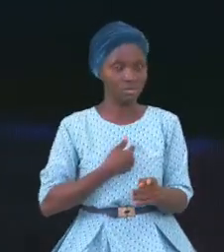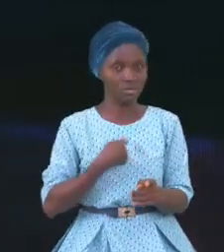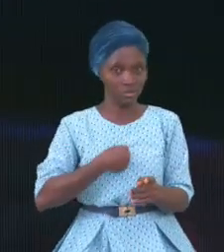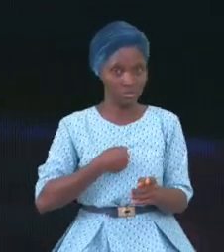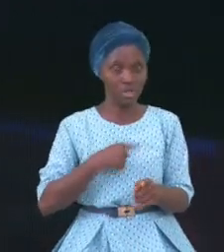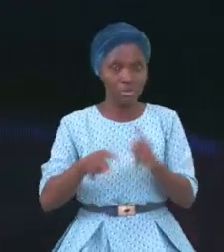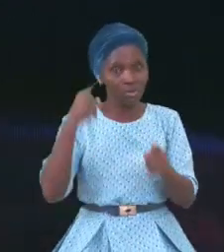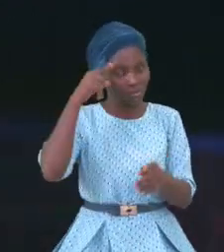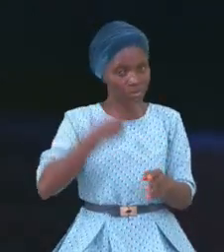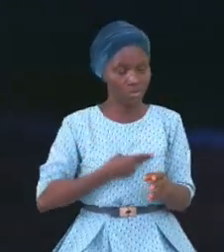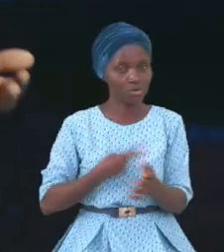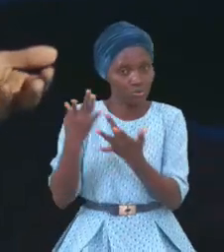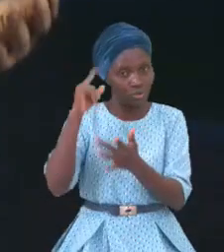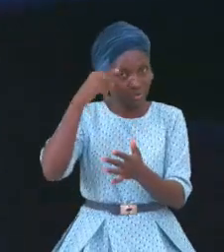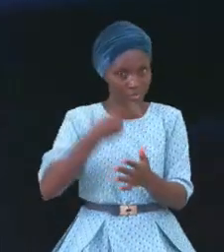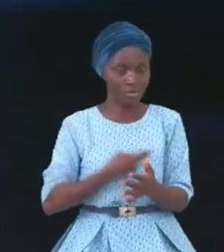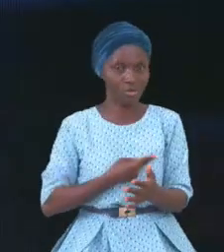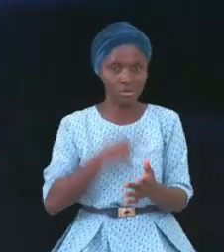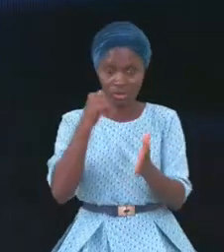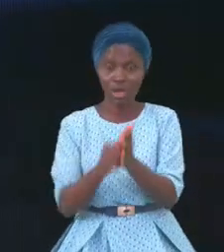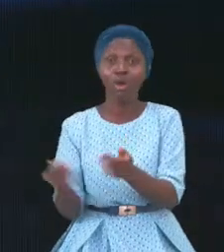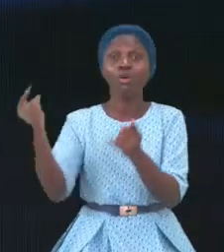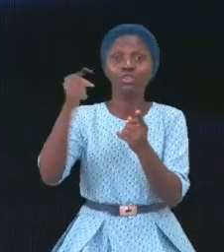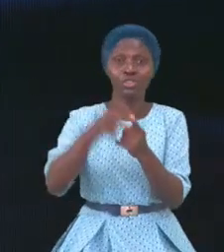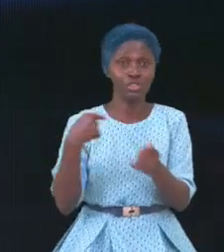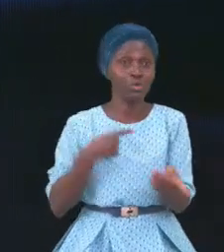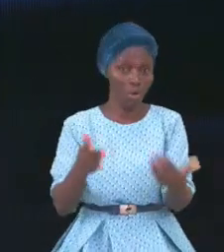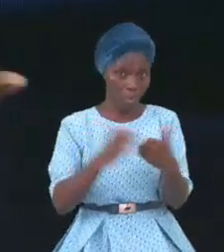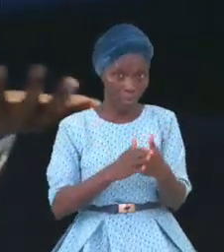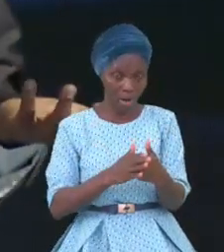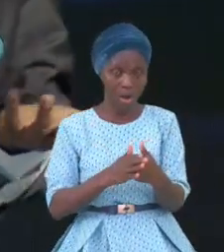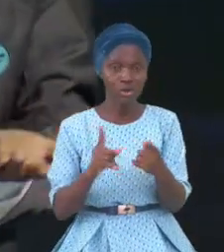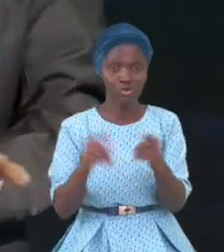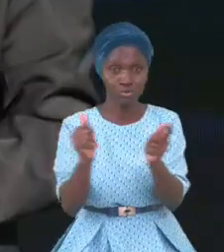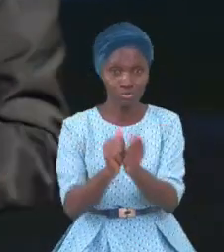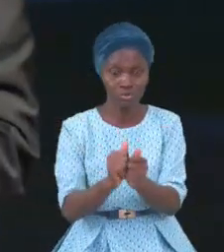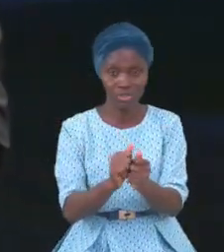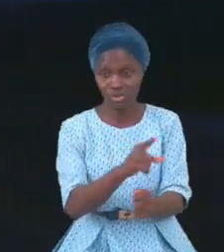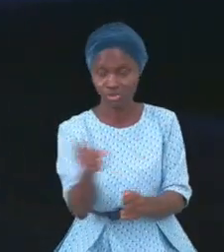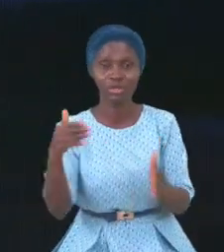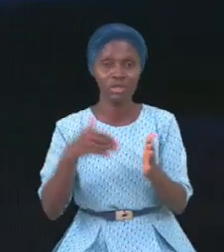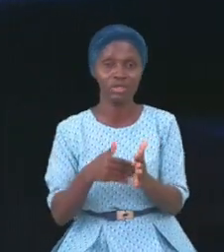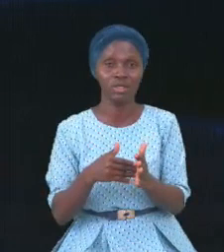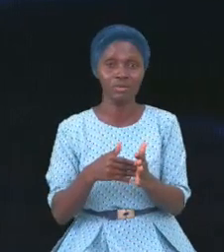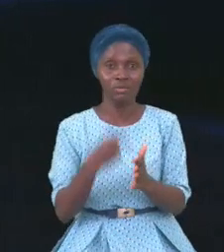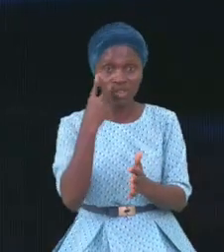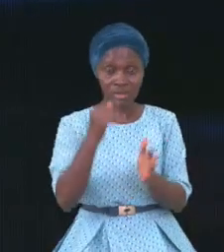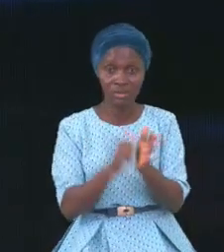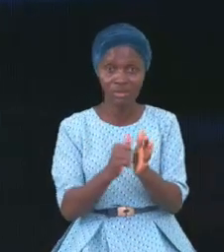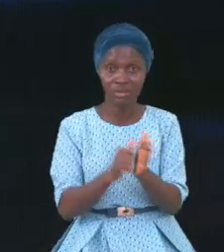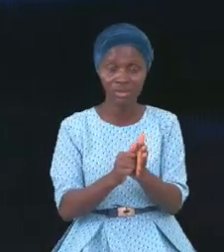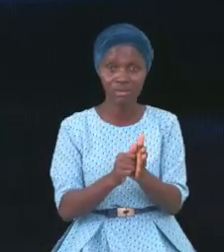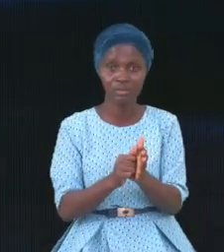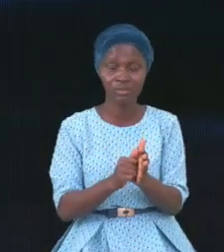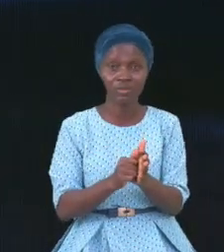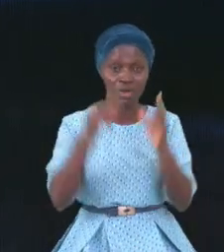He says, until we come again unto you. You see, they went, and Moses went to the